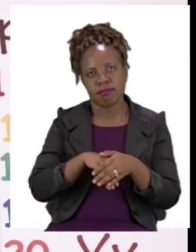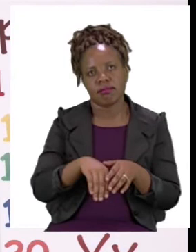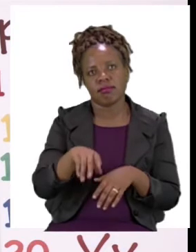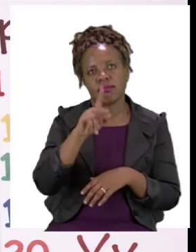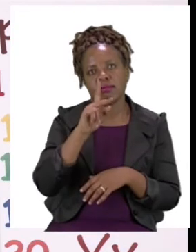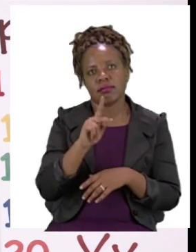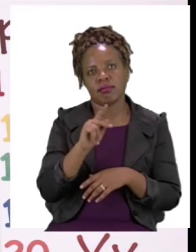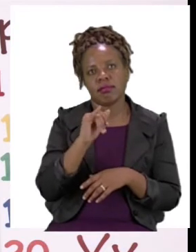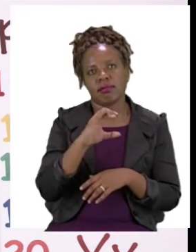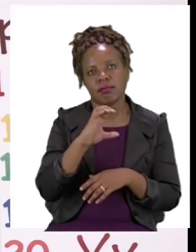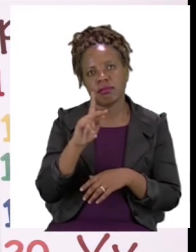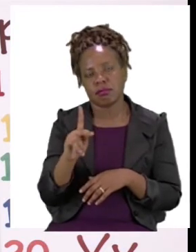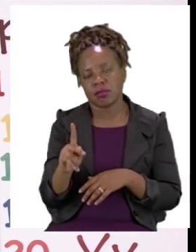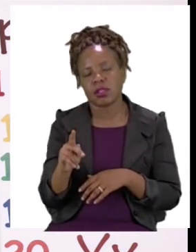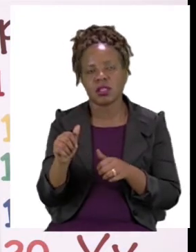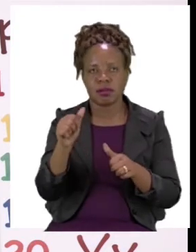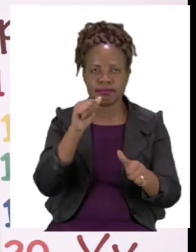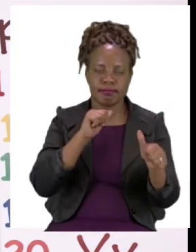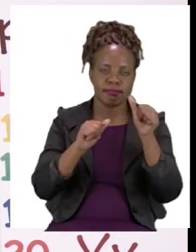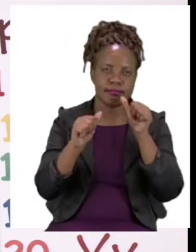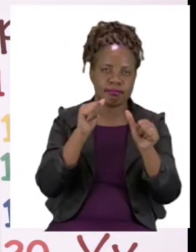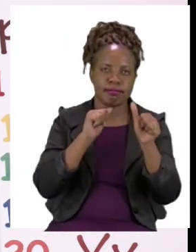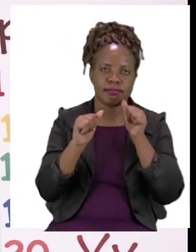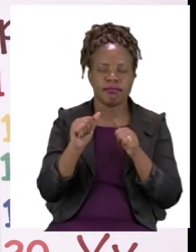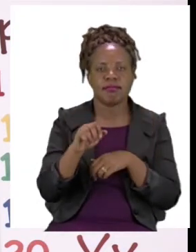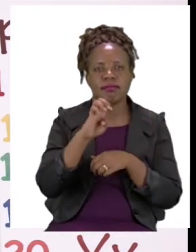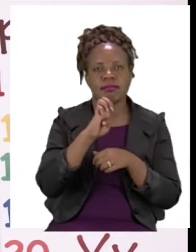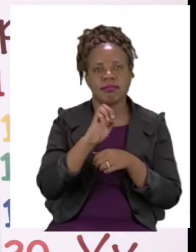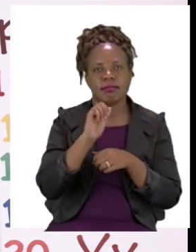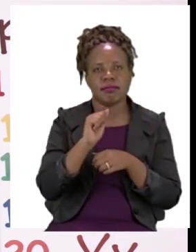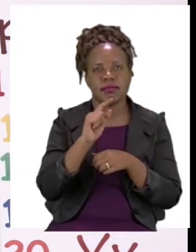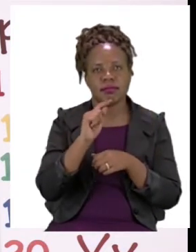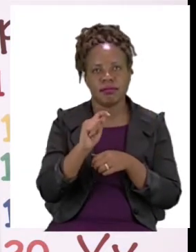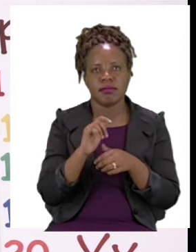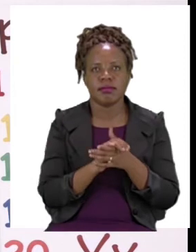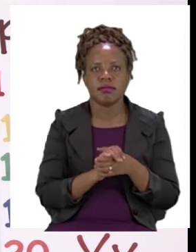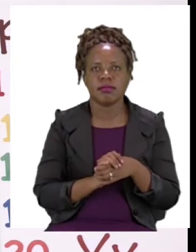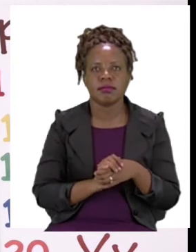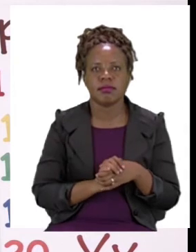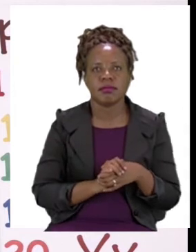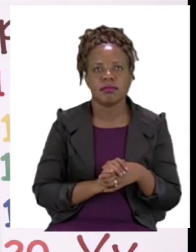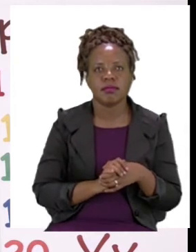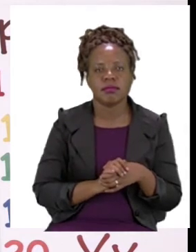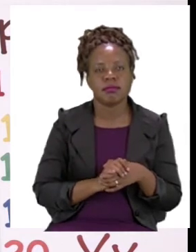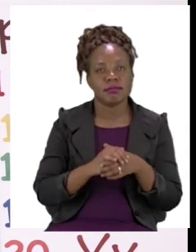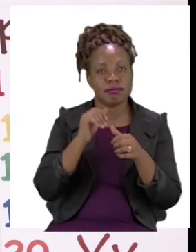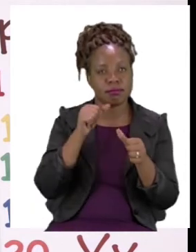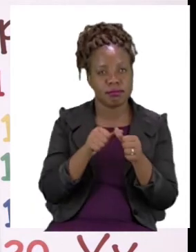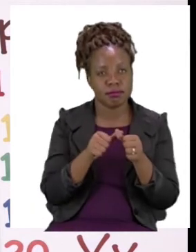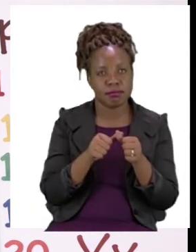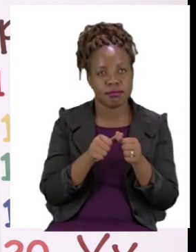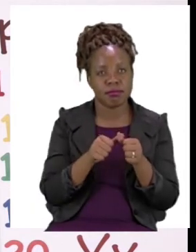And eat. Now we want to do the actions. Remember, a verb is a